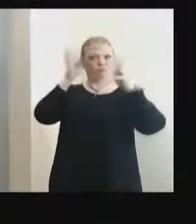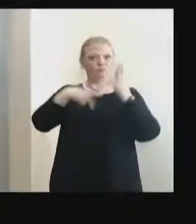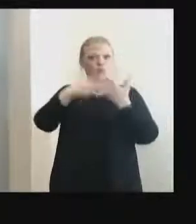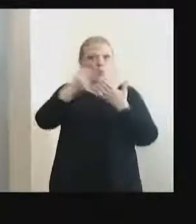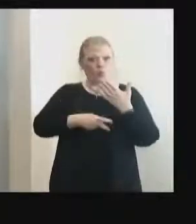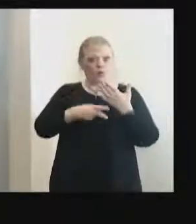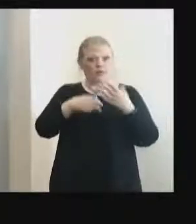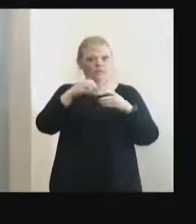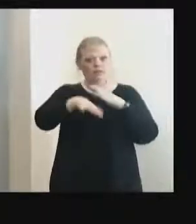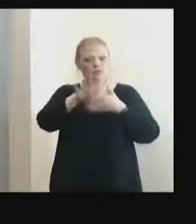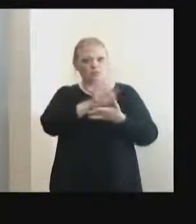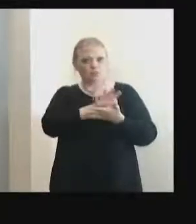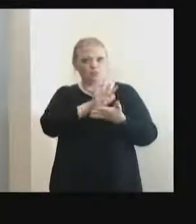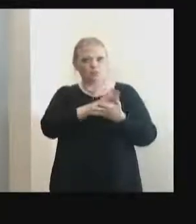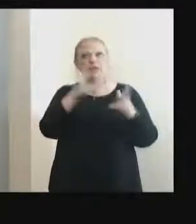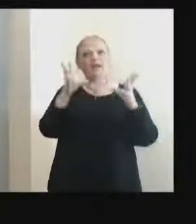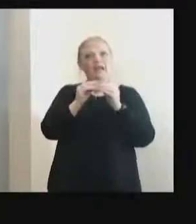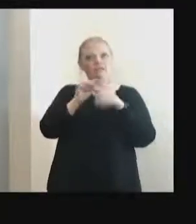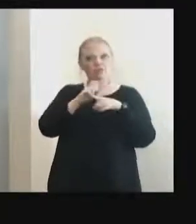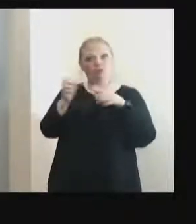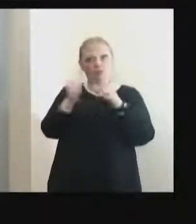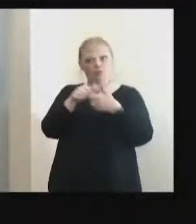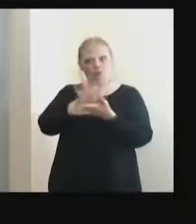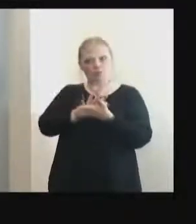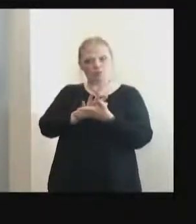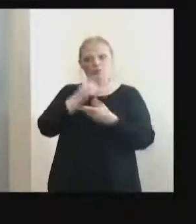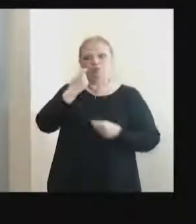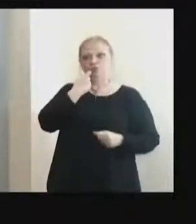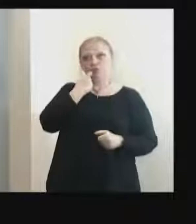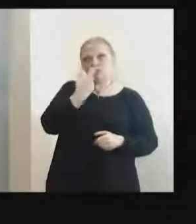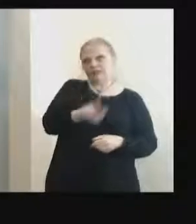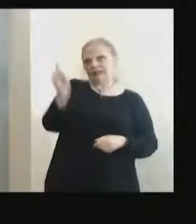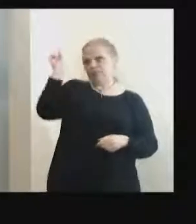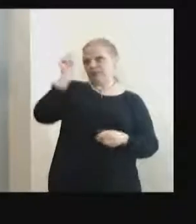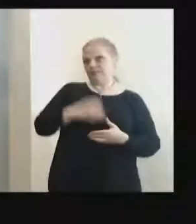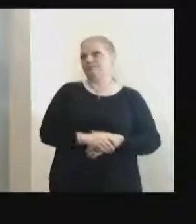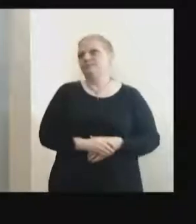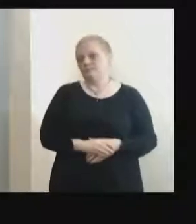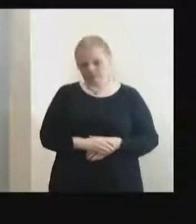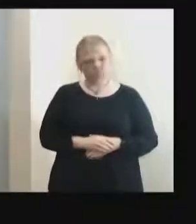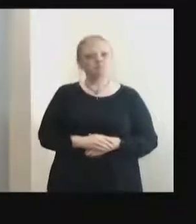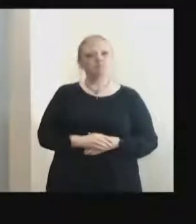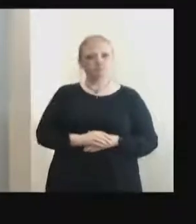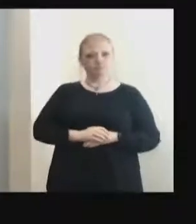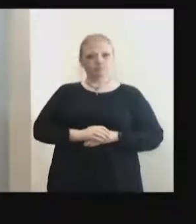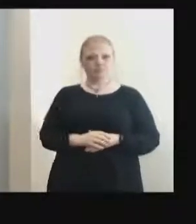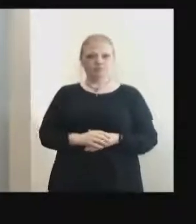with the schools and a conference call we had with the schools this past week.